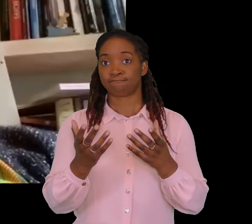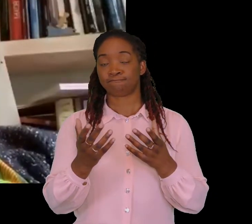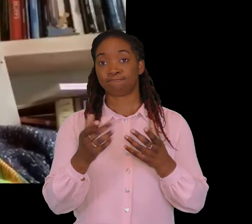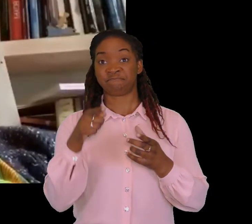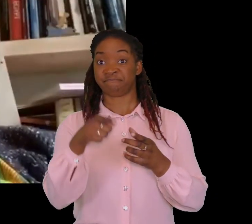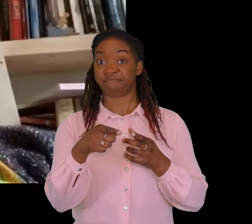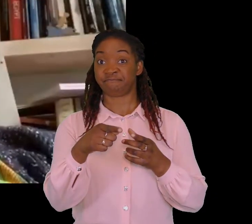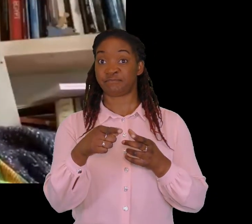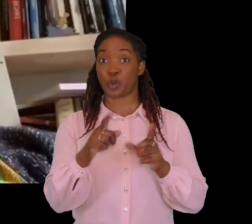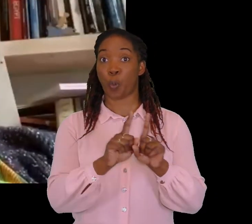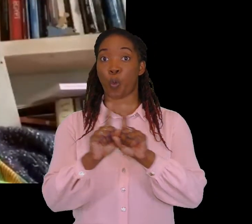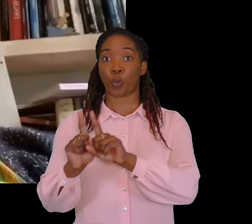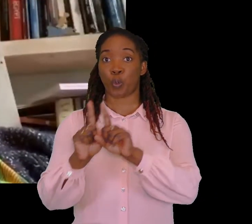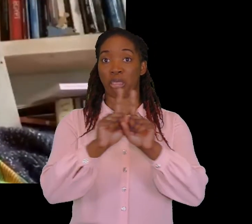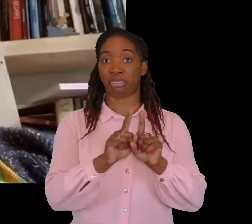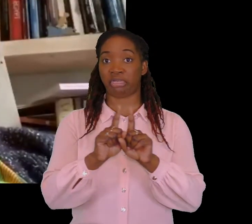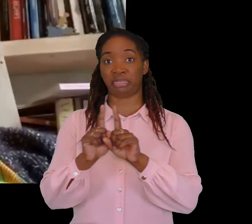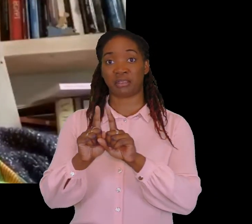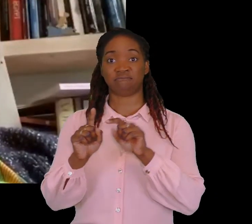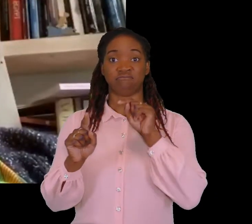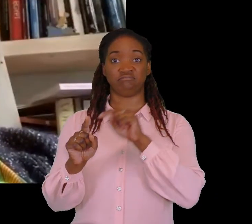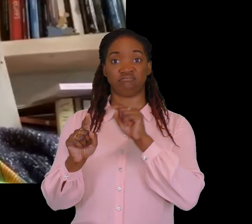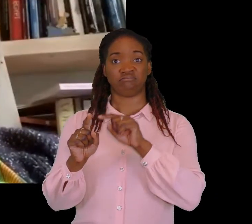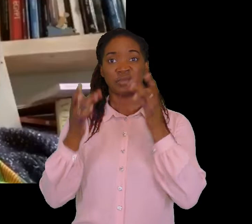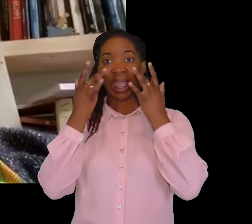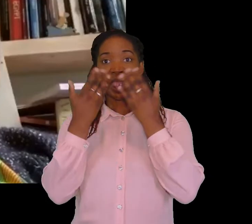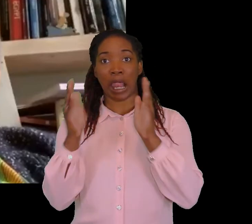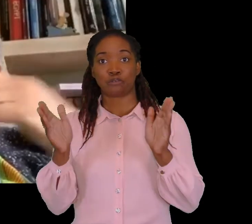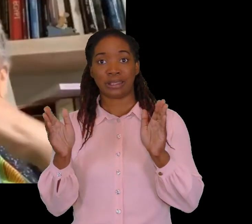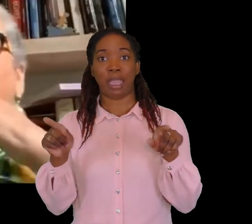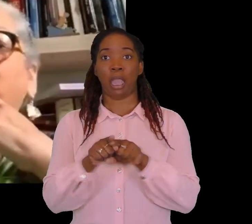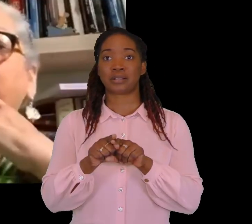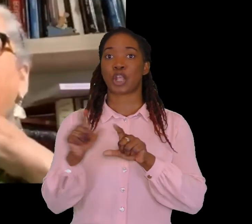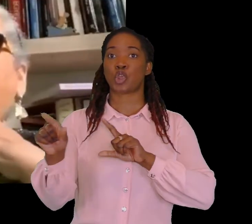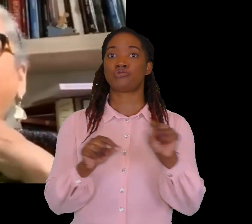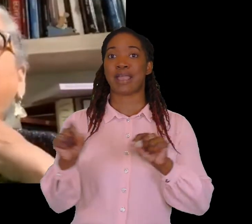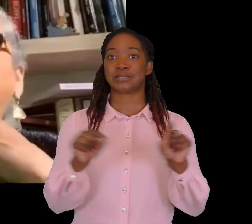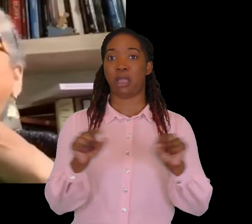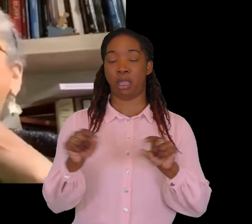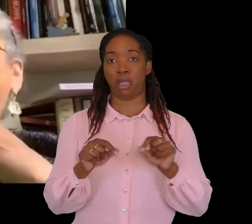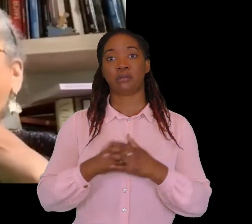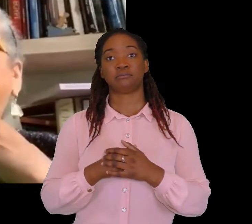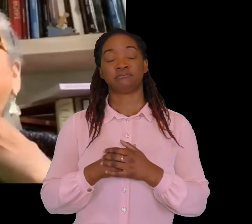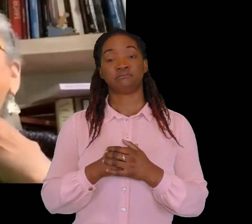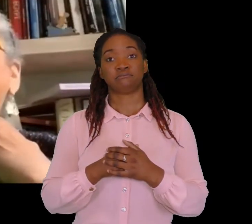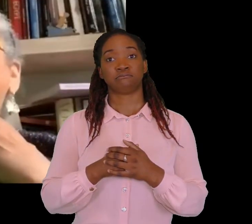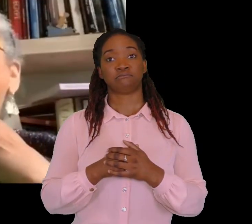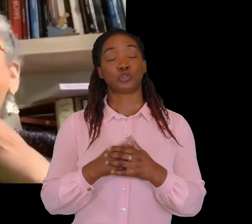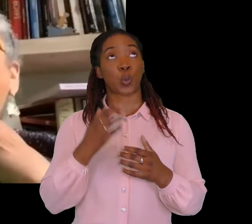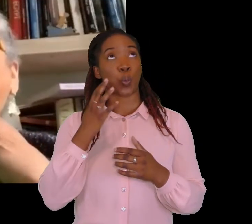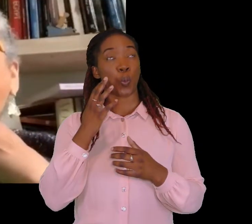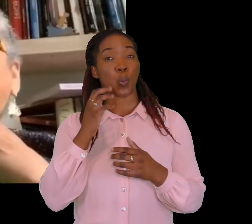to work alongside a gallery and a curator, and these would have been in